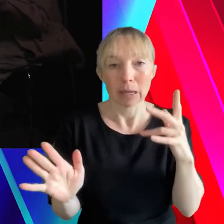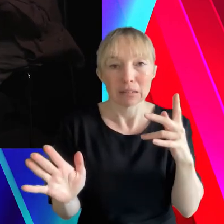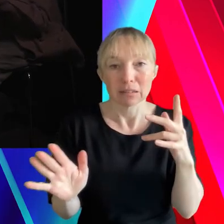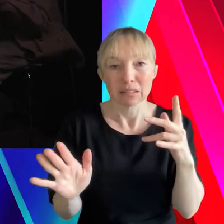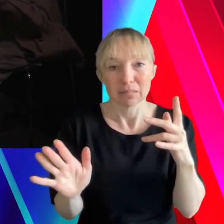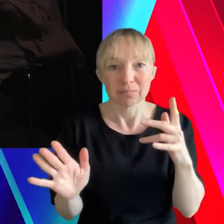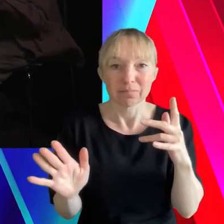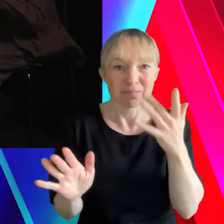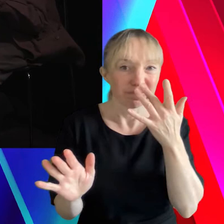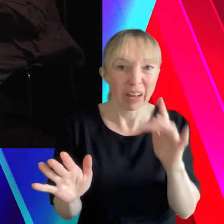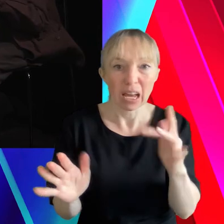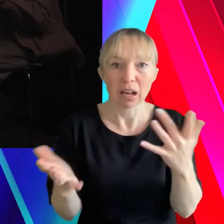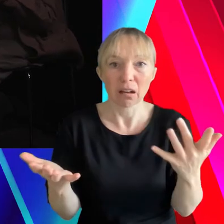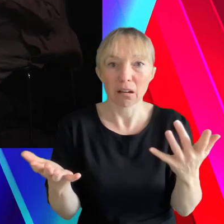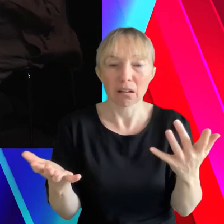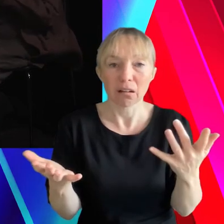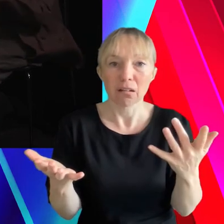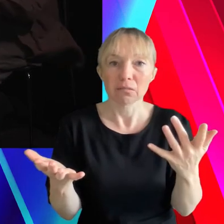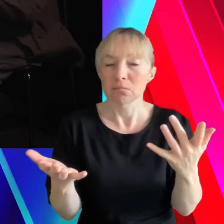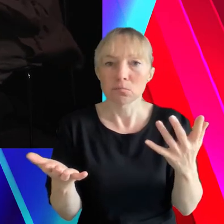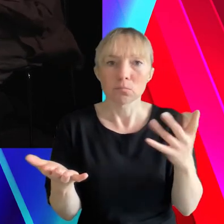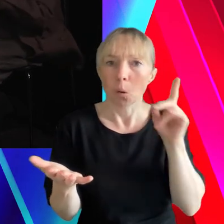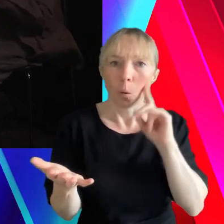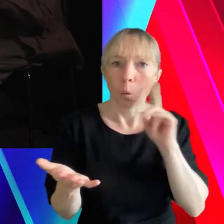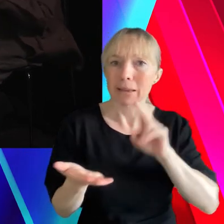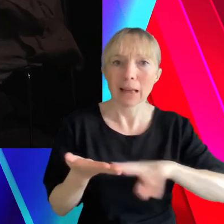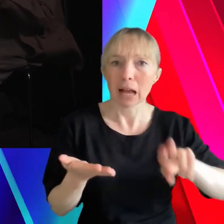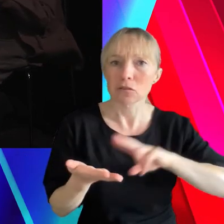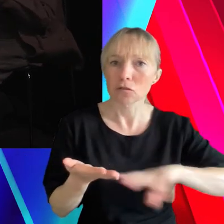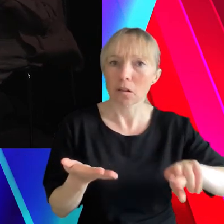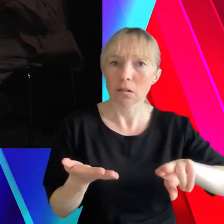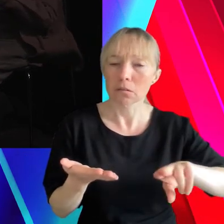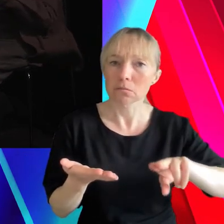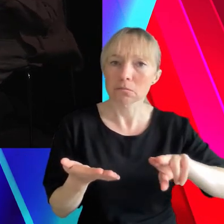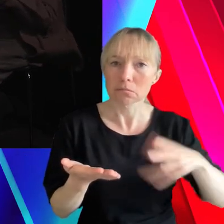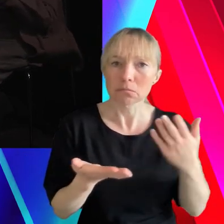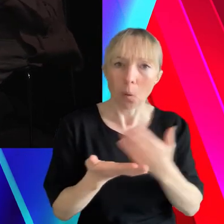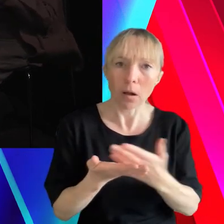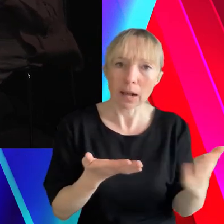or superficial. It's always organic. And obviously